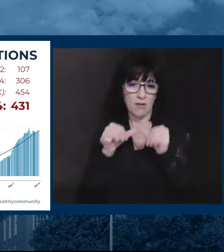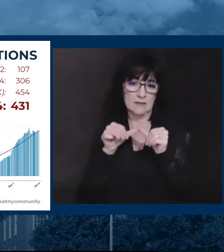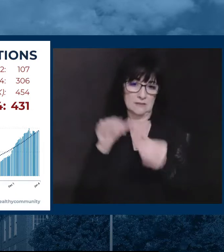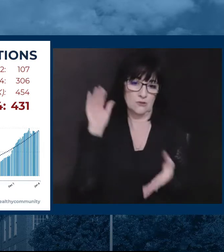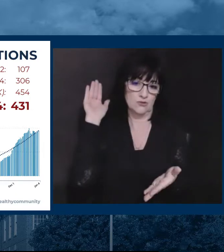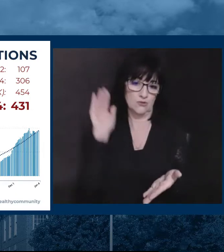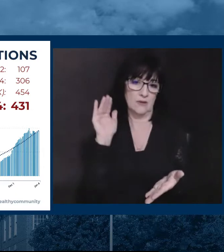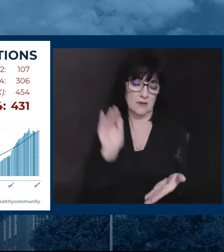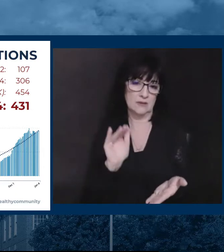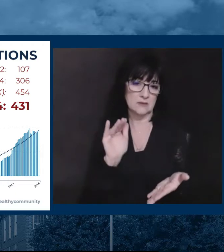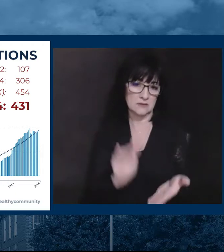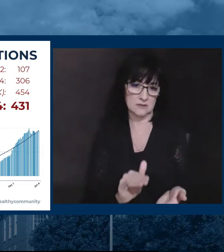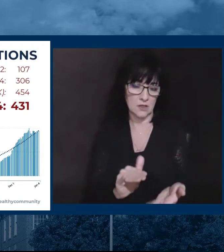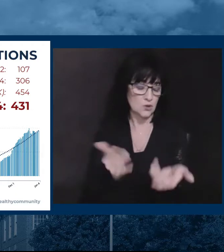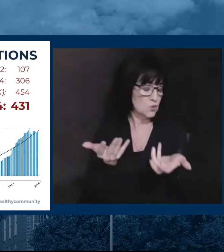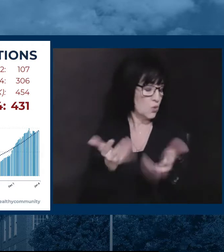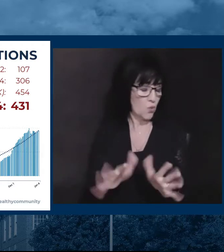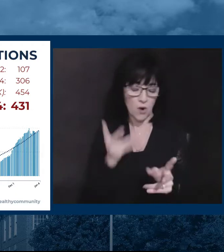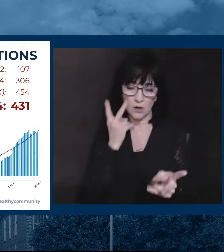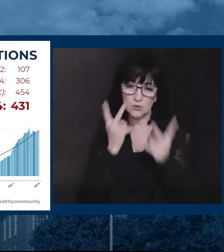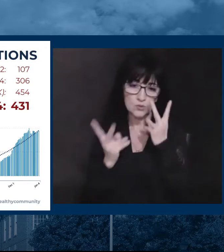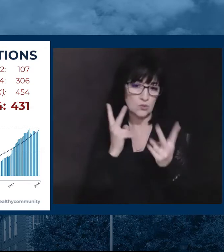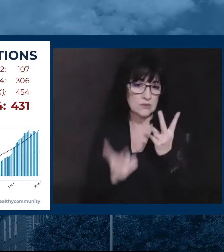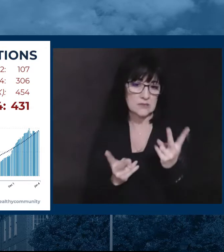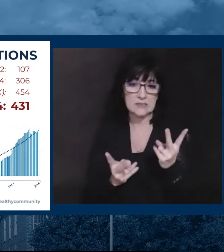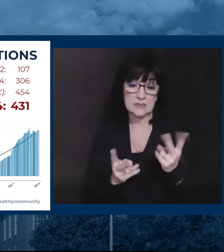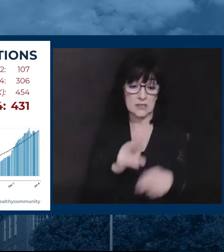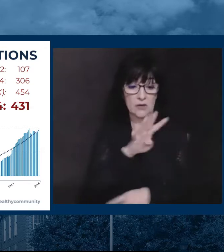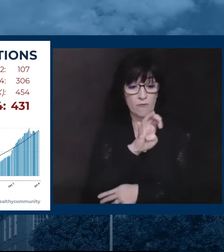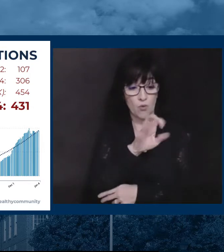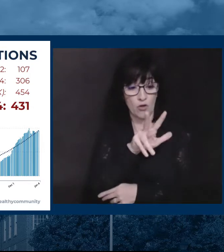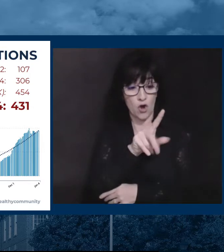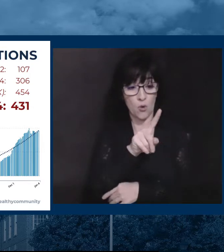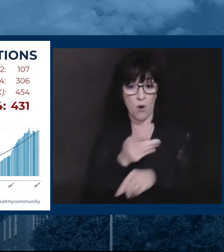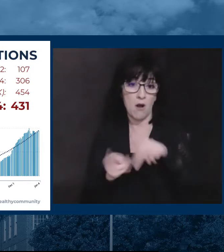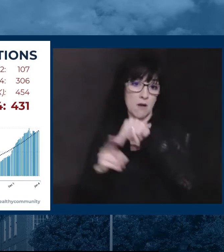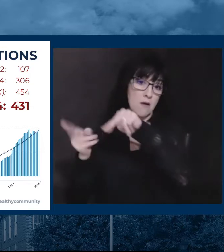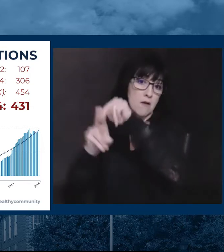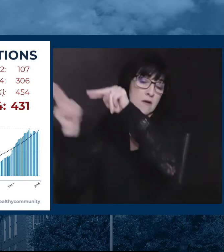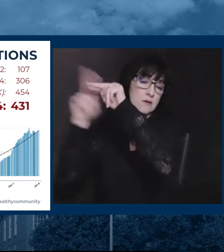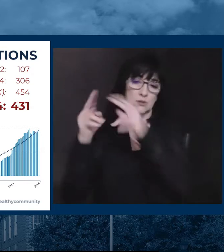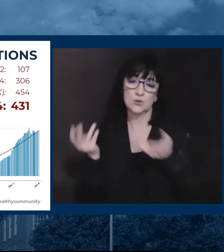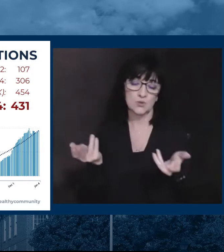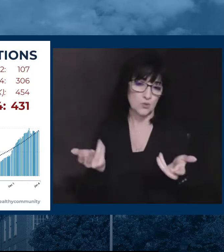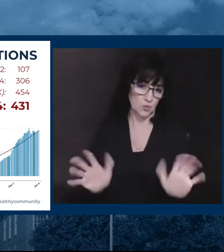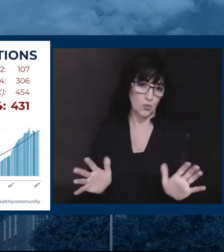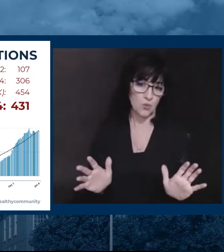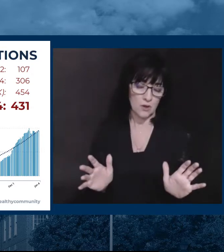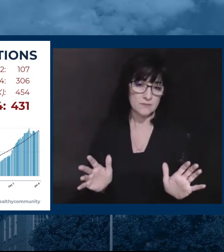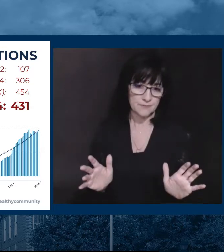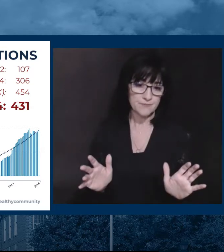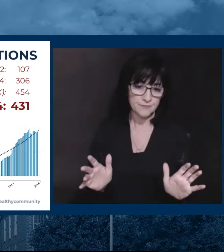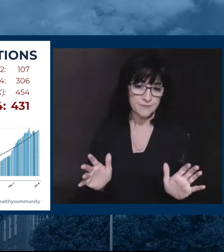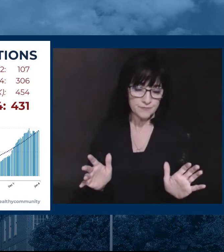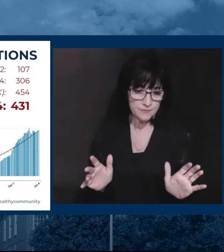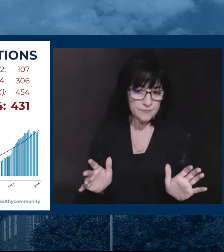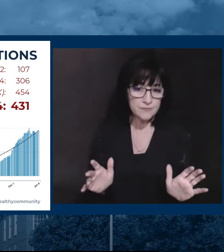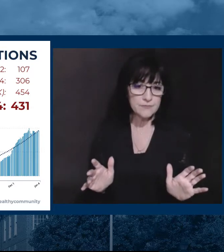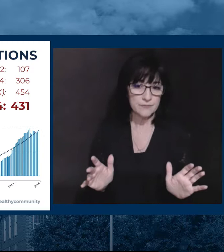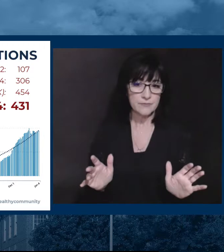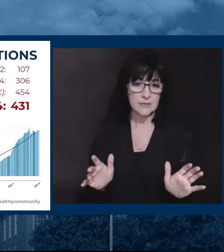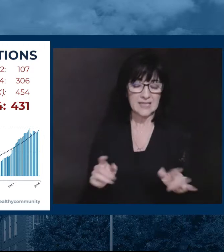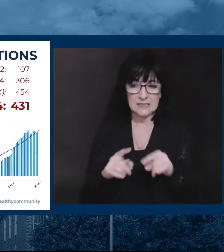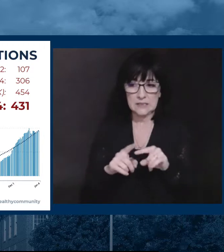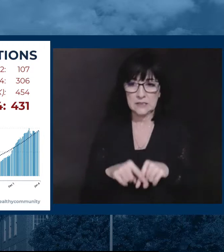is that that will continue. We don't know that that's going to be the case, and we might have a continued spike up